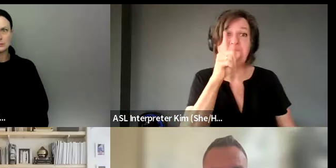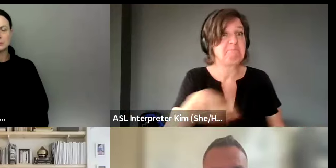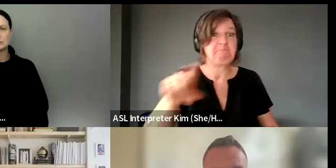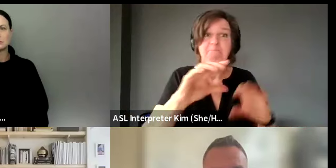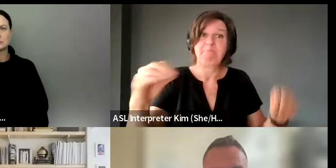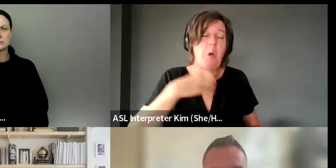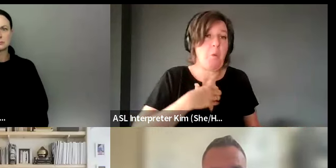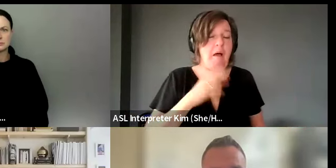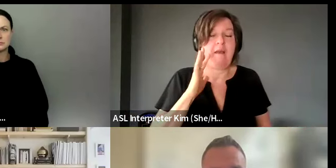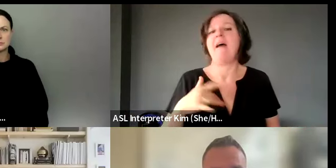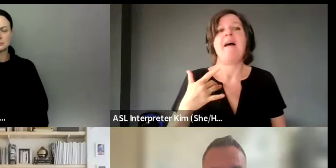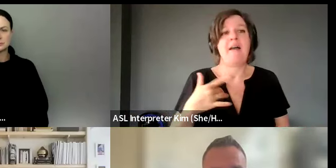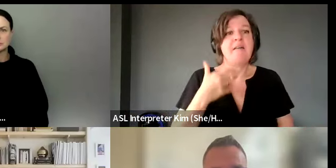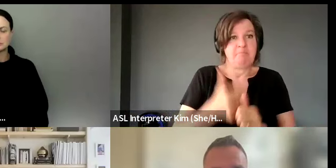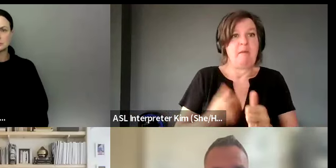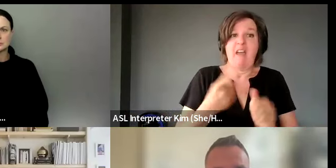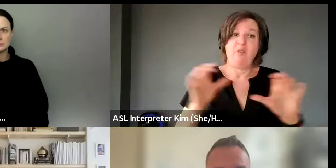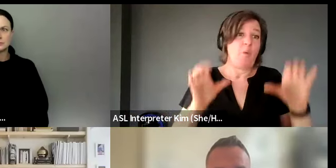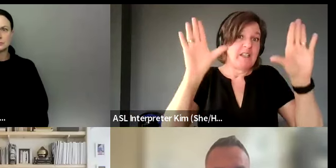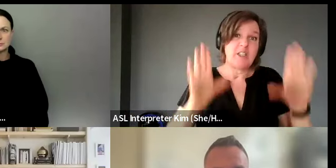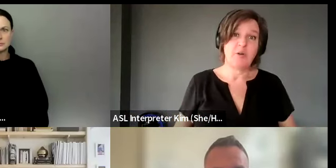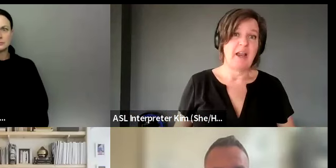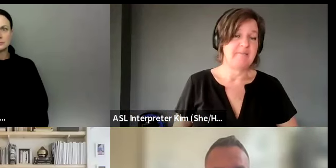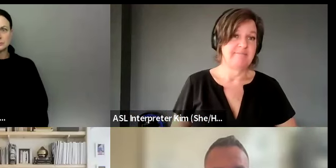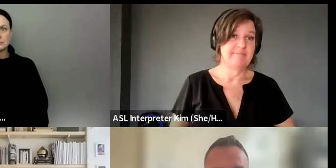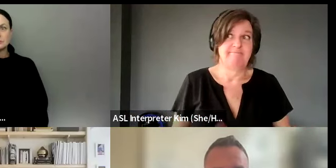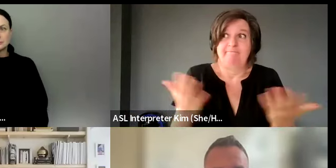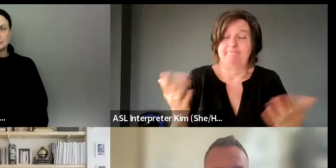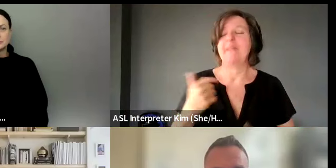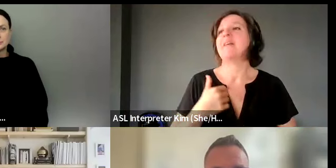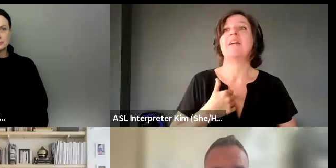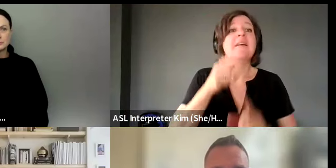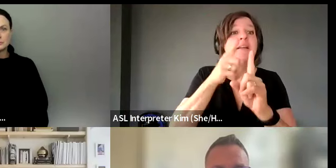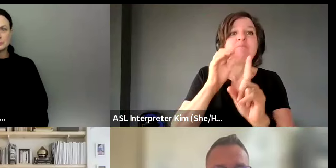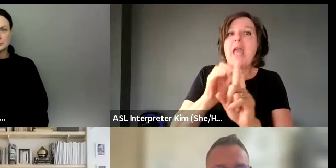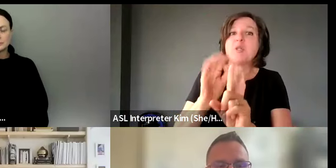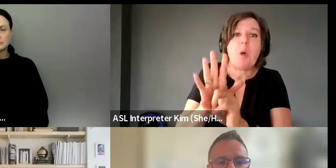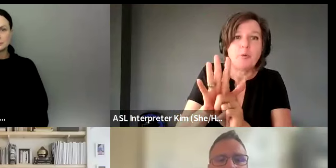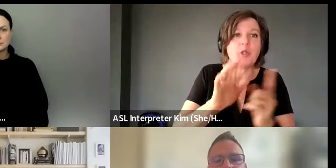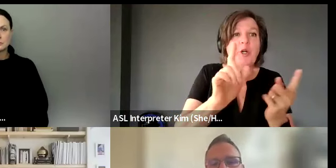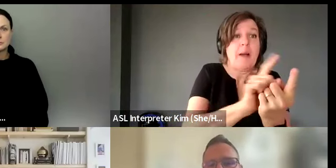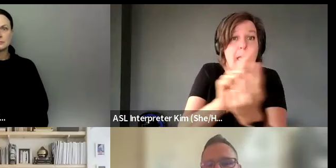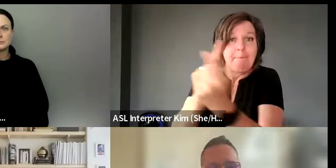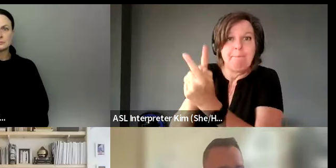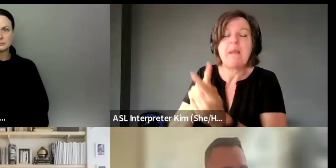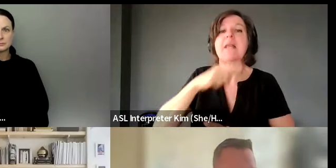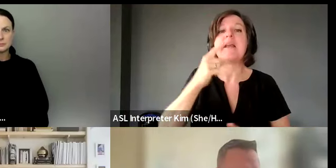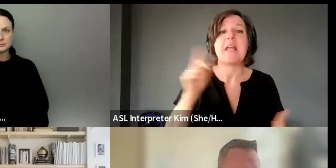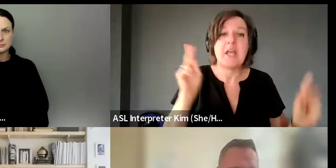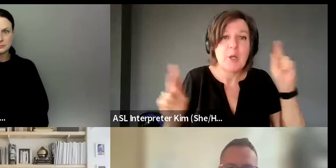no, I think everyone did great. You know, it's all about exposure and meeting, hearing people,